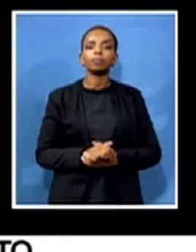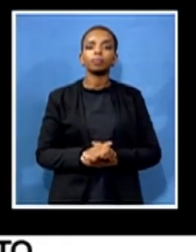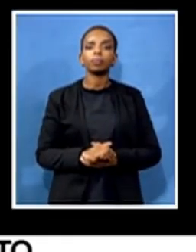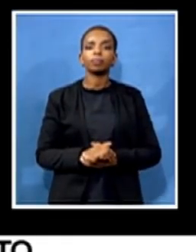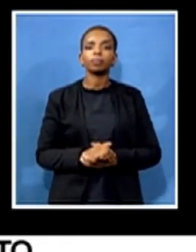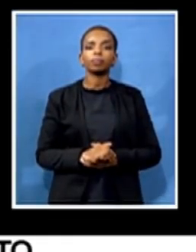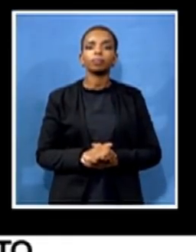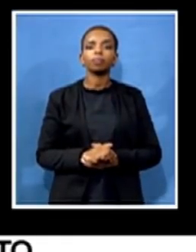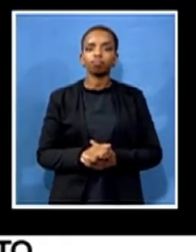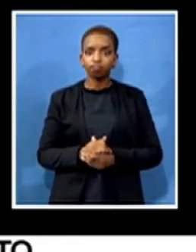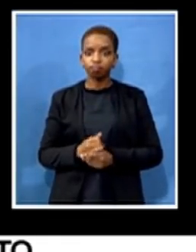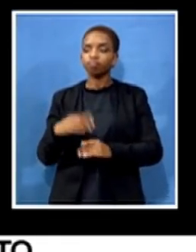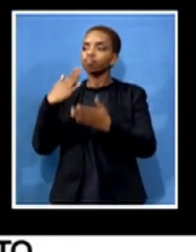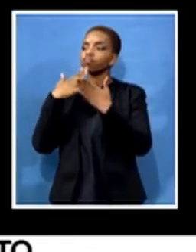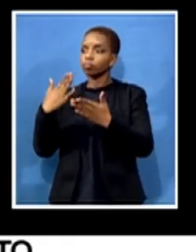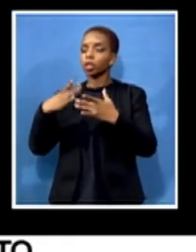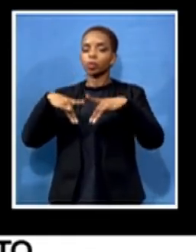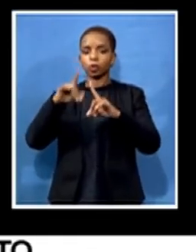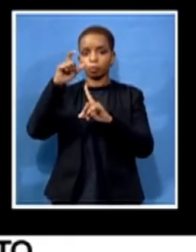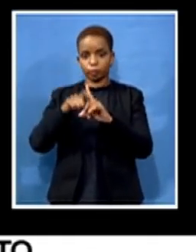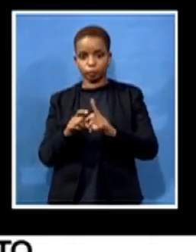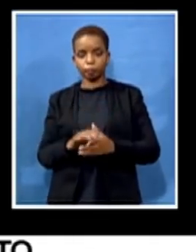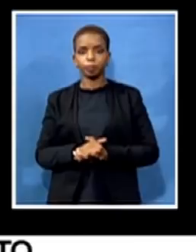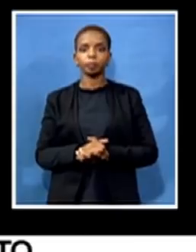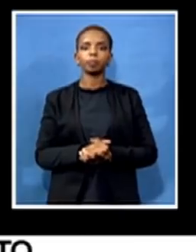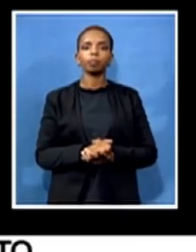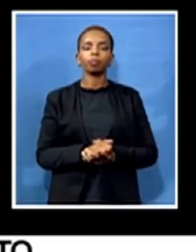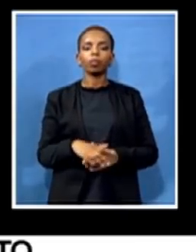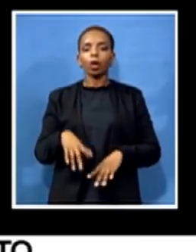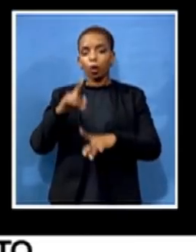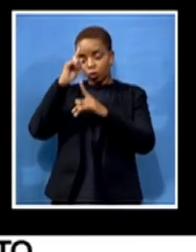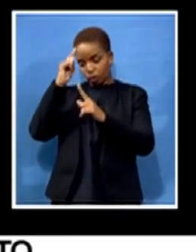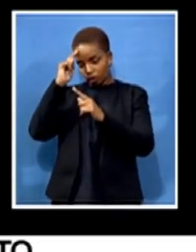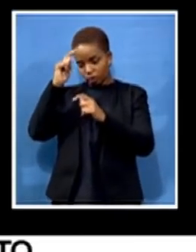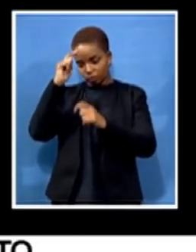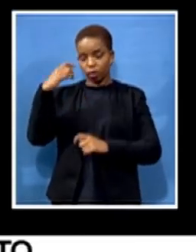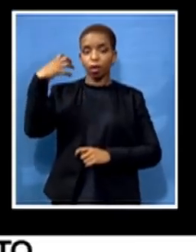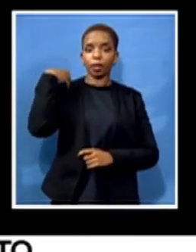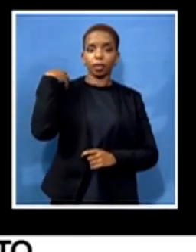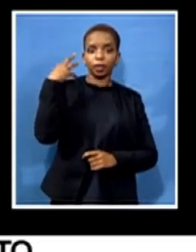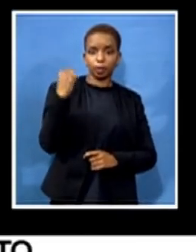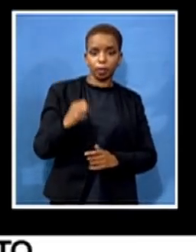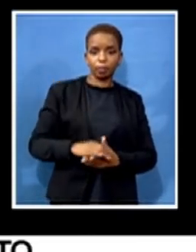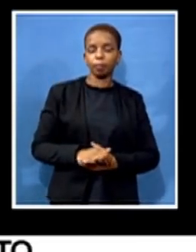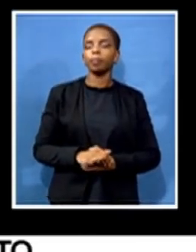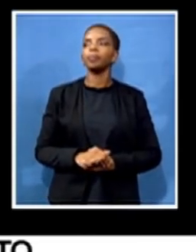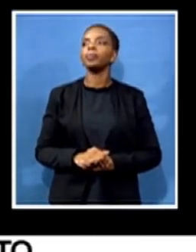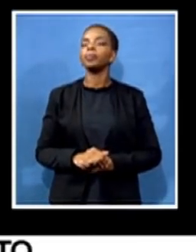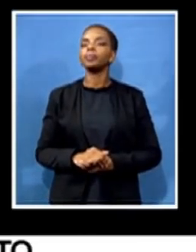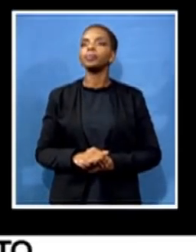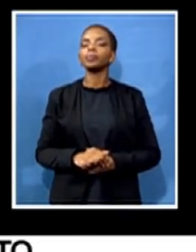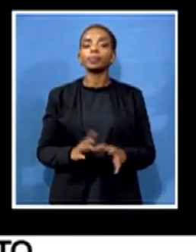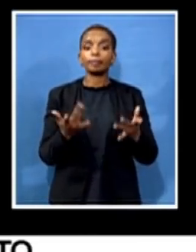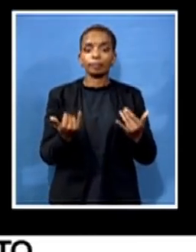Honorable Minister, with the current lockdown regulations being